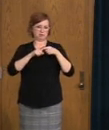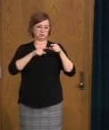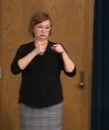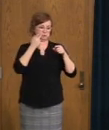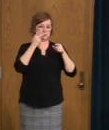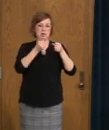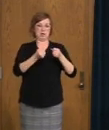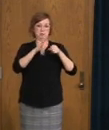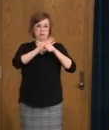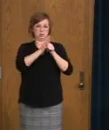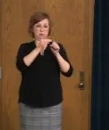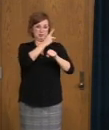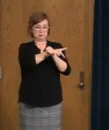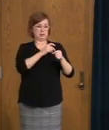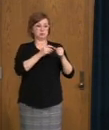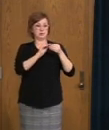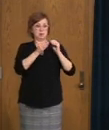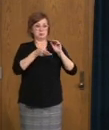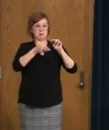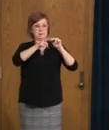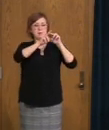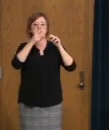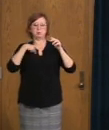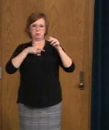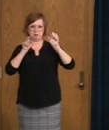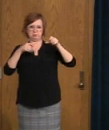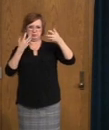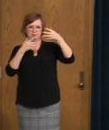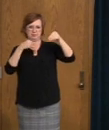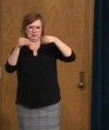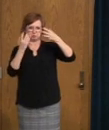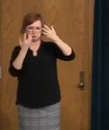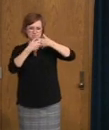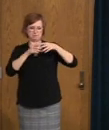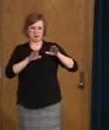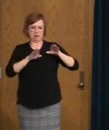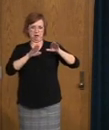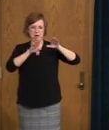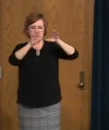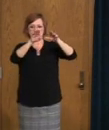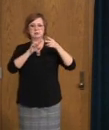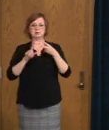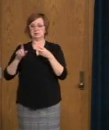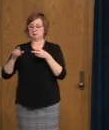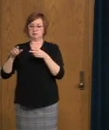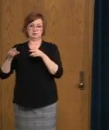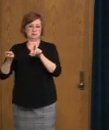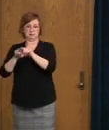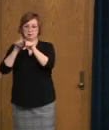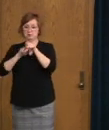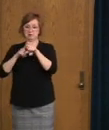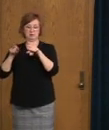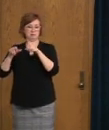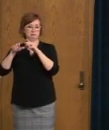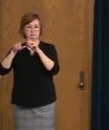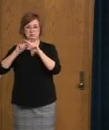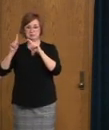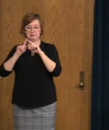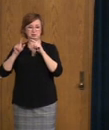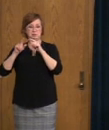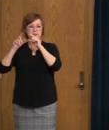patient demand, and then concurrently to be able to deliver essential non-COVID-19 services to patients throughout